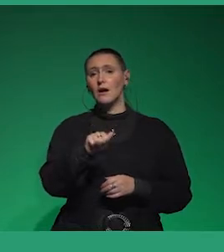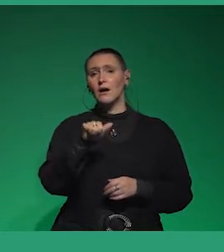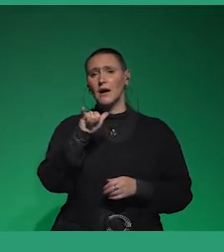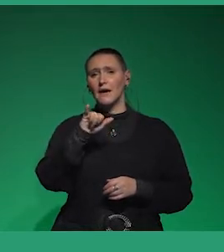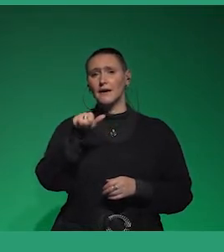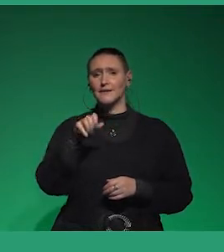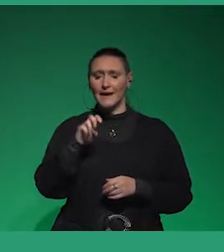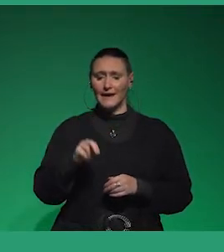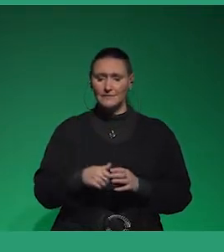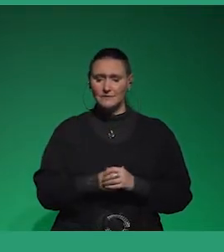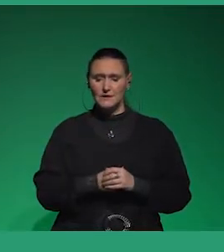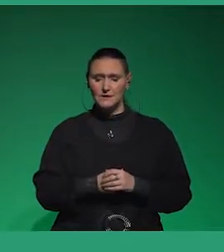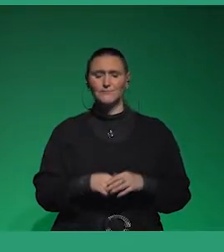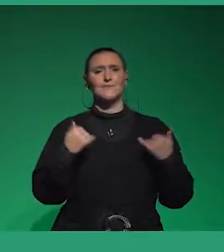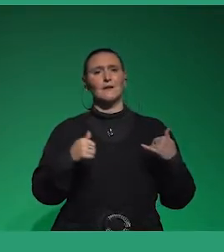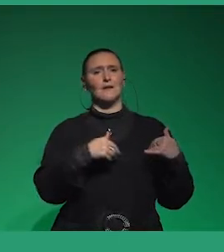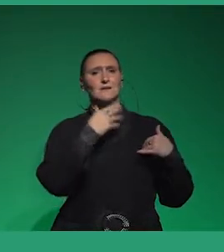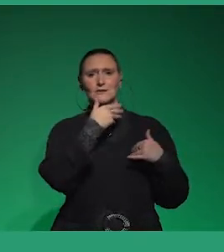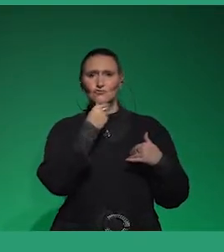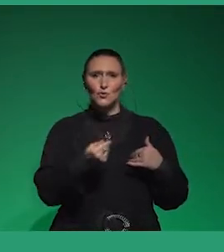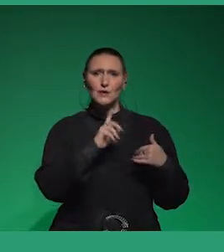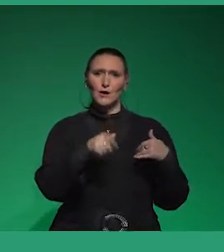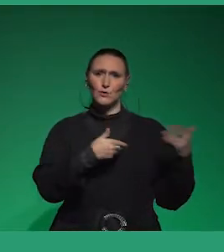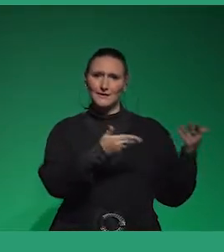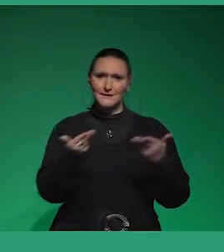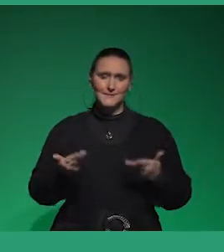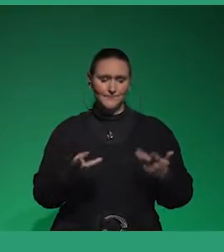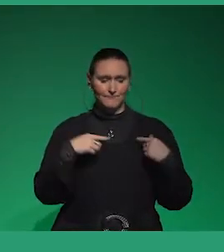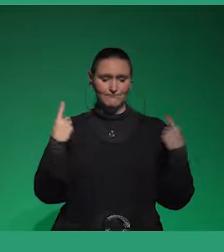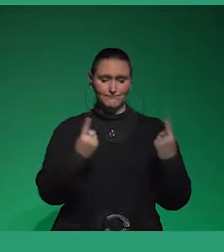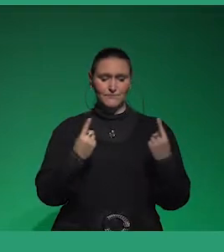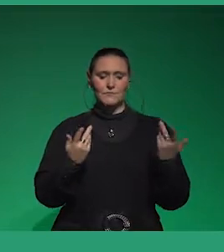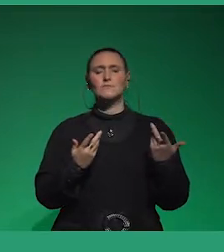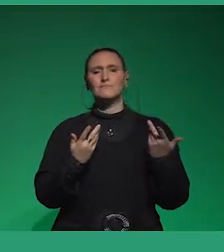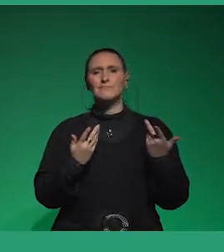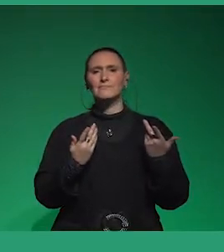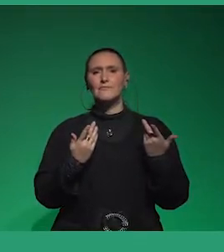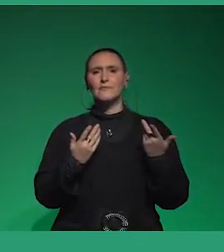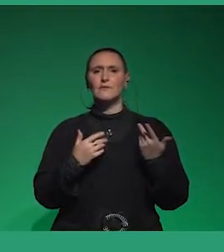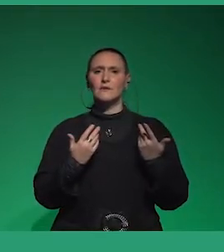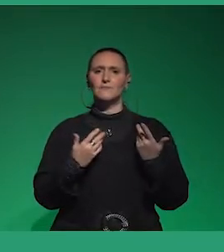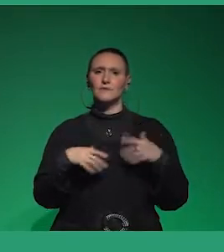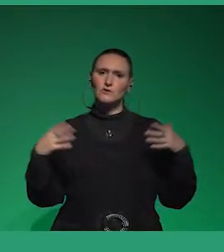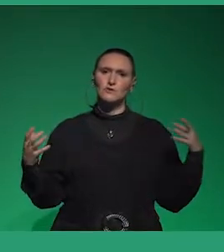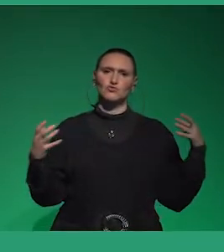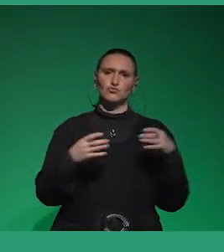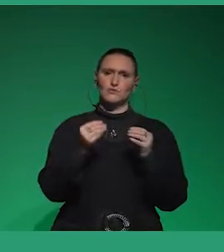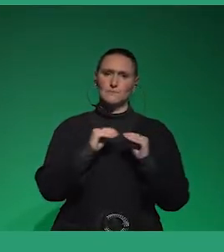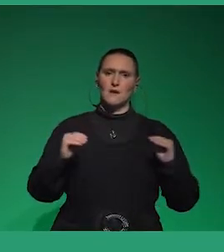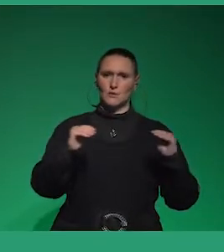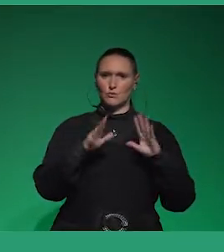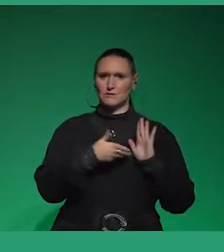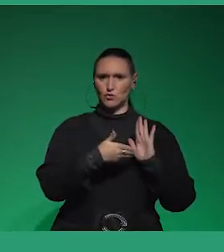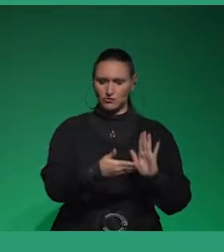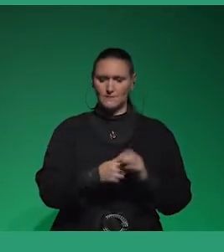This chance to introduce everybody to our consortium, so that as mentioned by